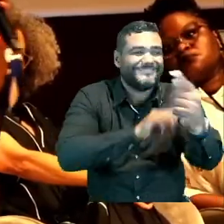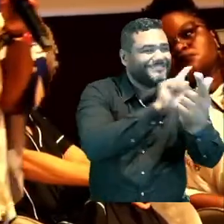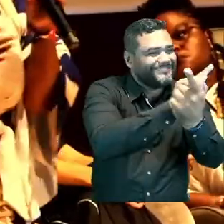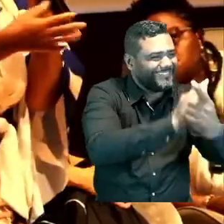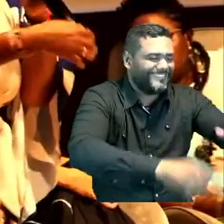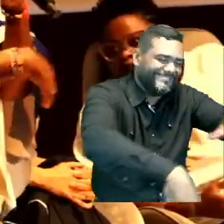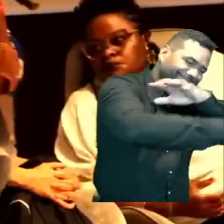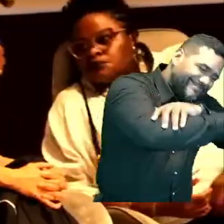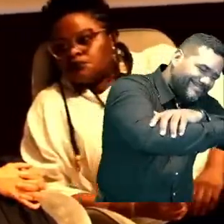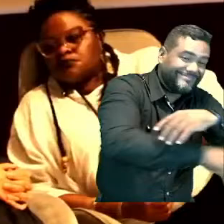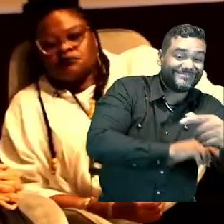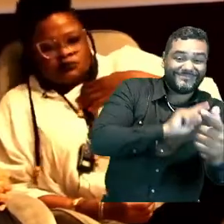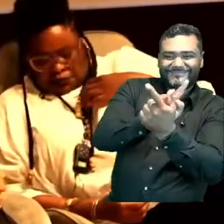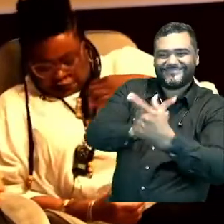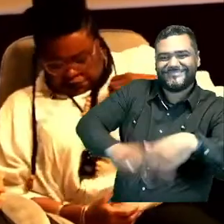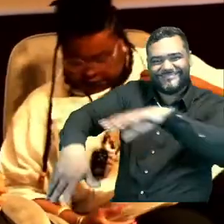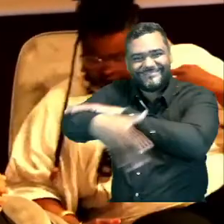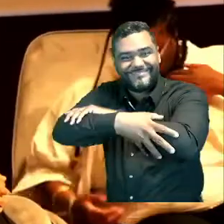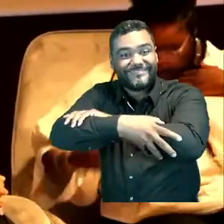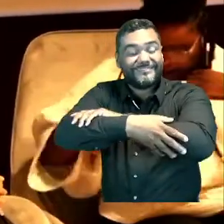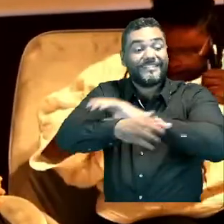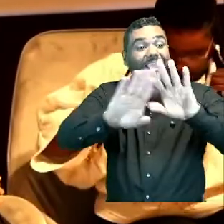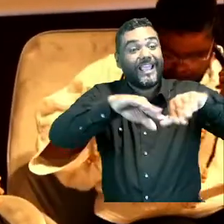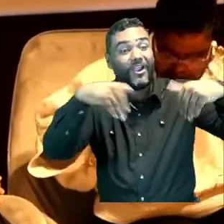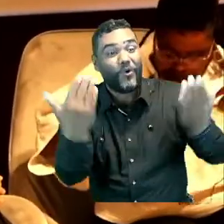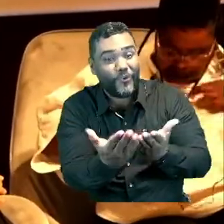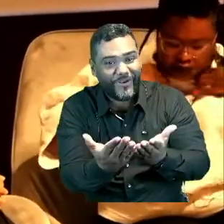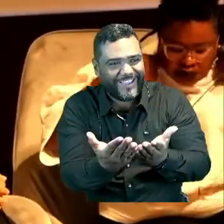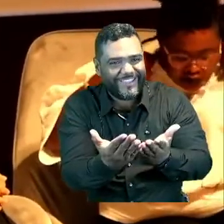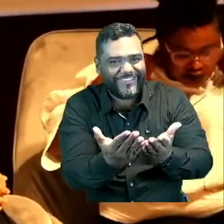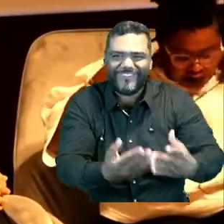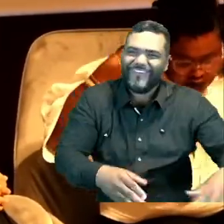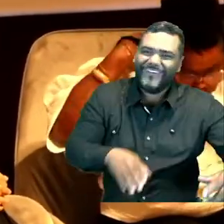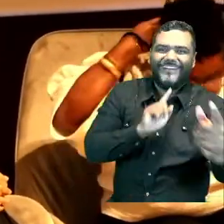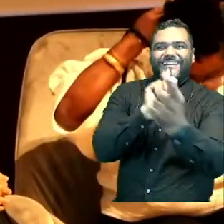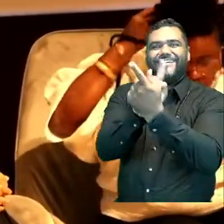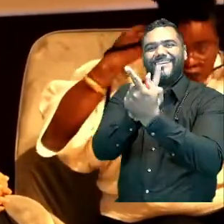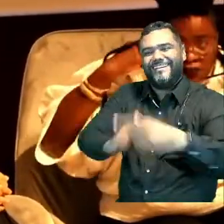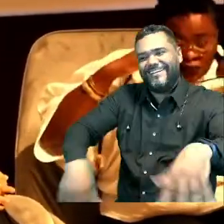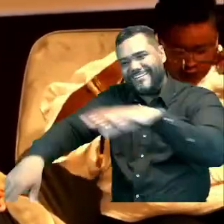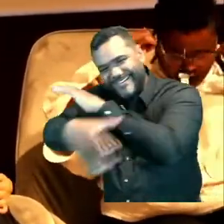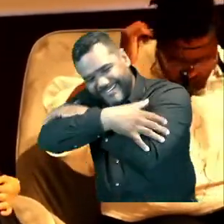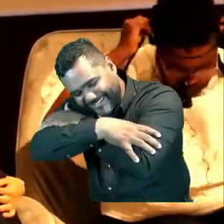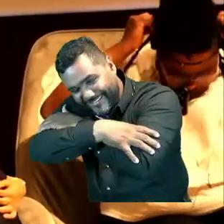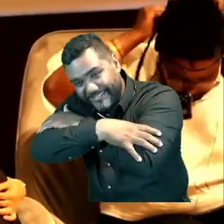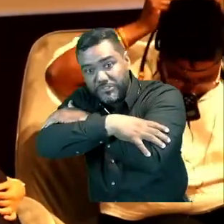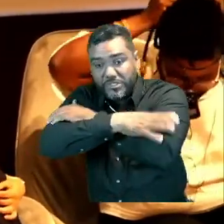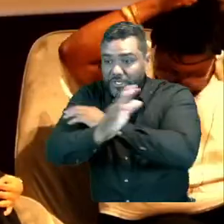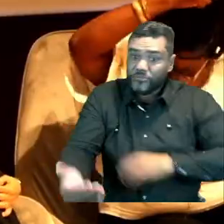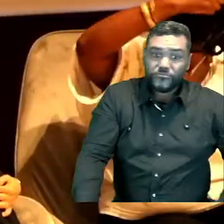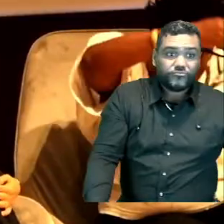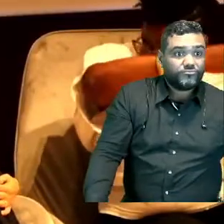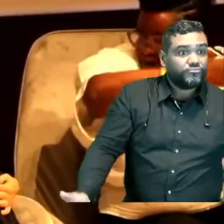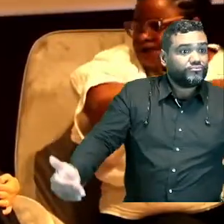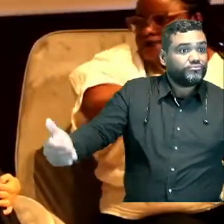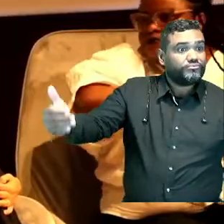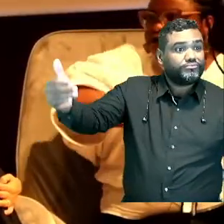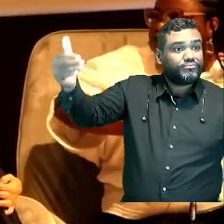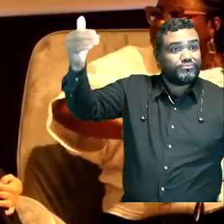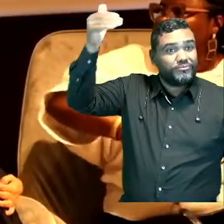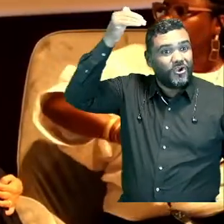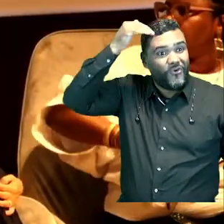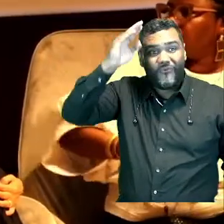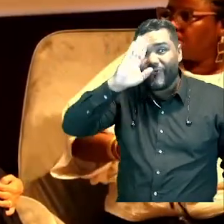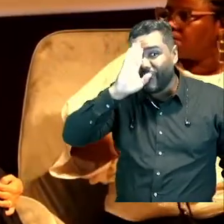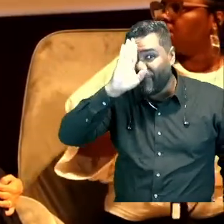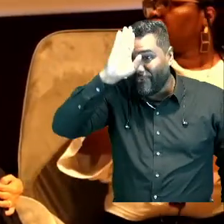hug all the other masters and how the children, the girls at school would hug each other. And I grew up